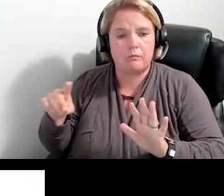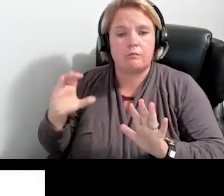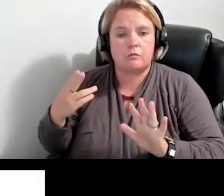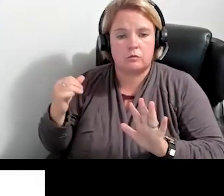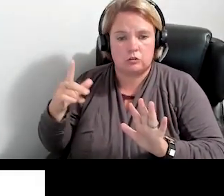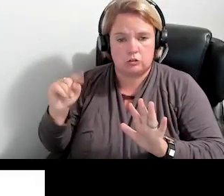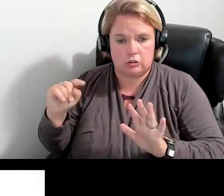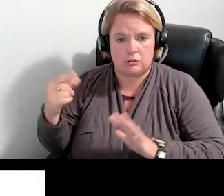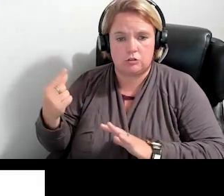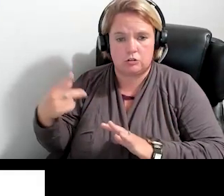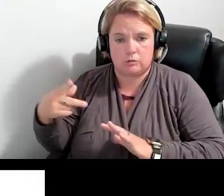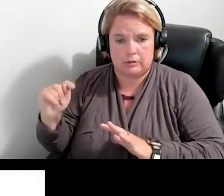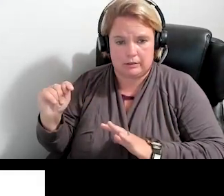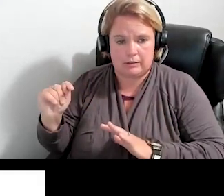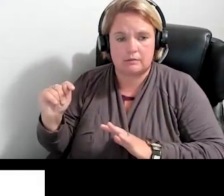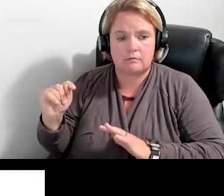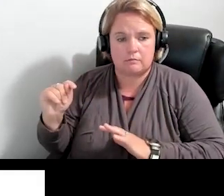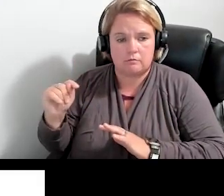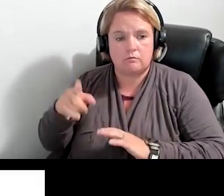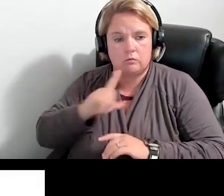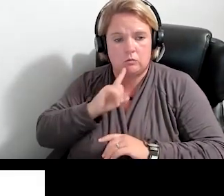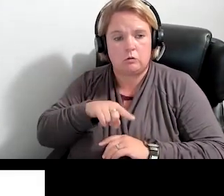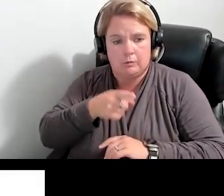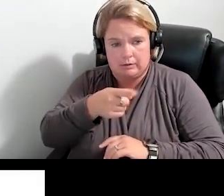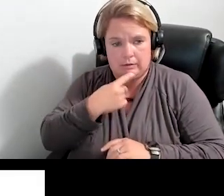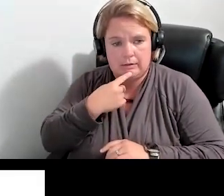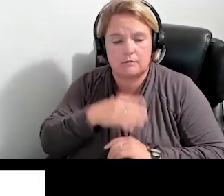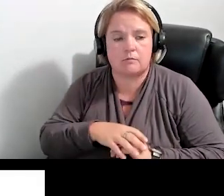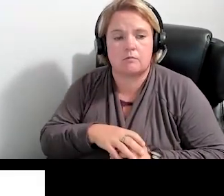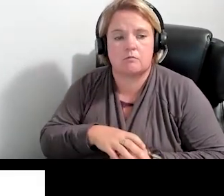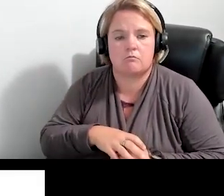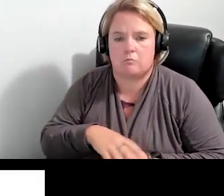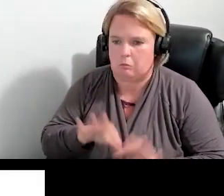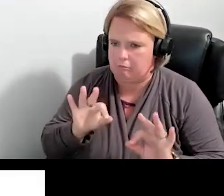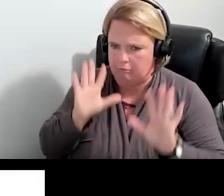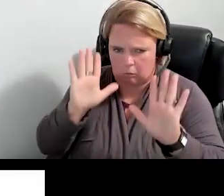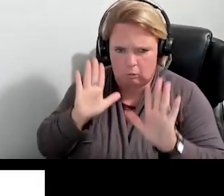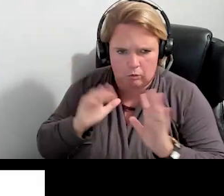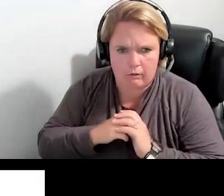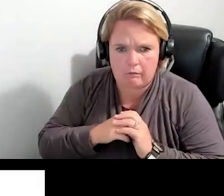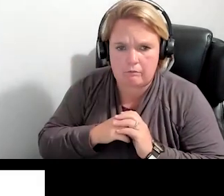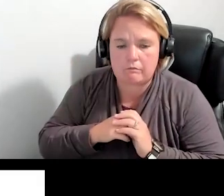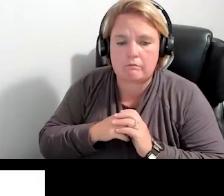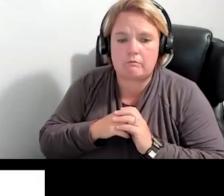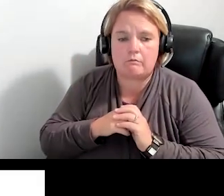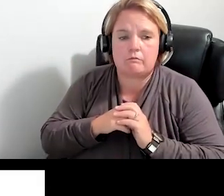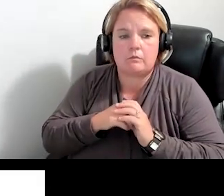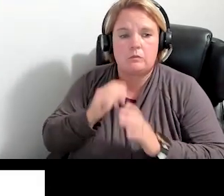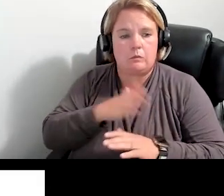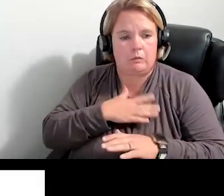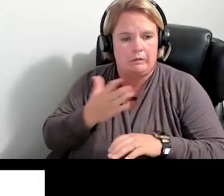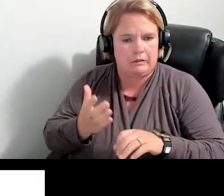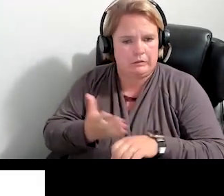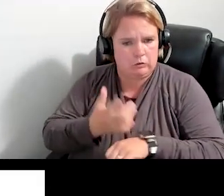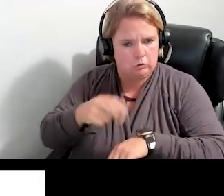ChatGPT, and this is the response I got. Wonderful. So please take your